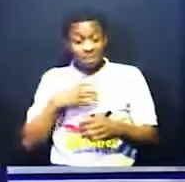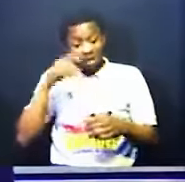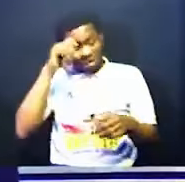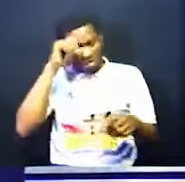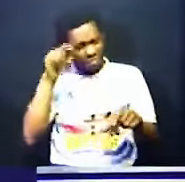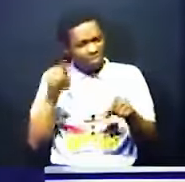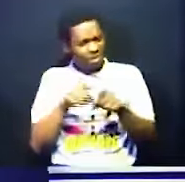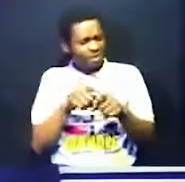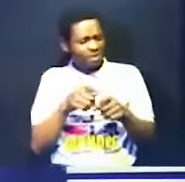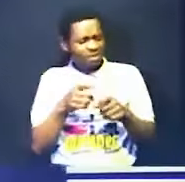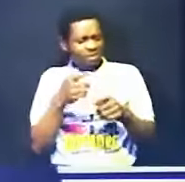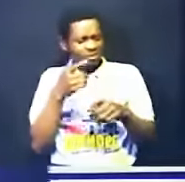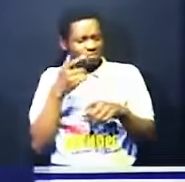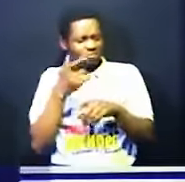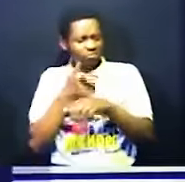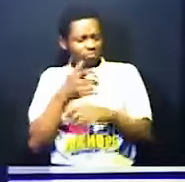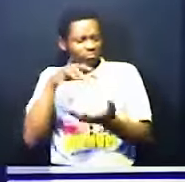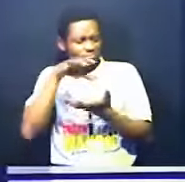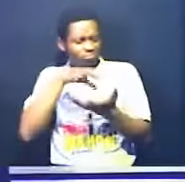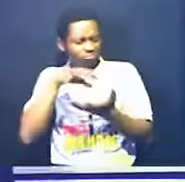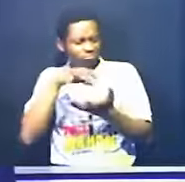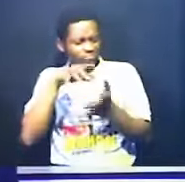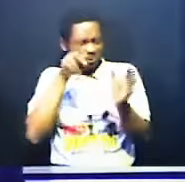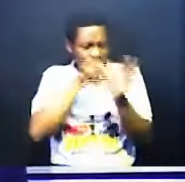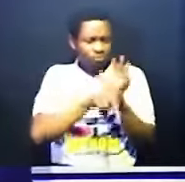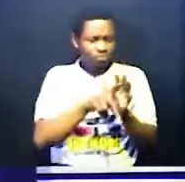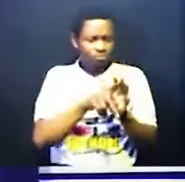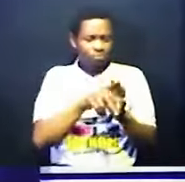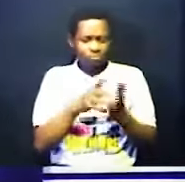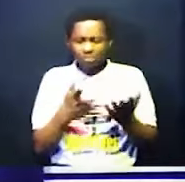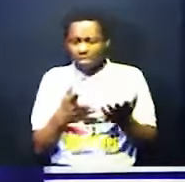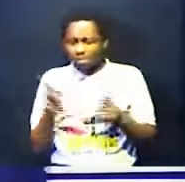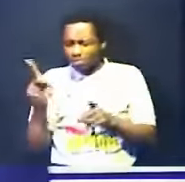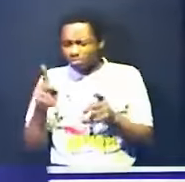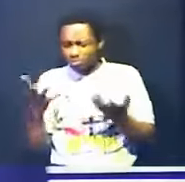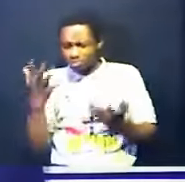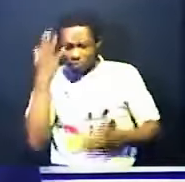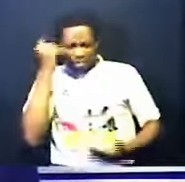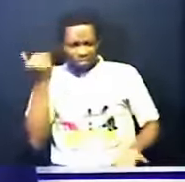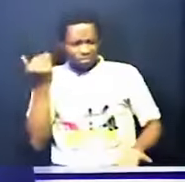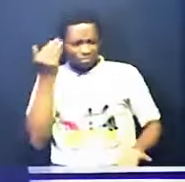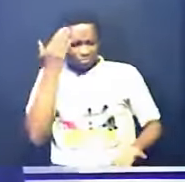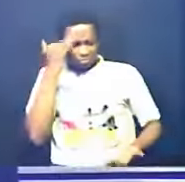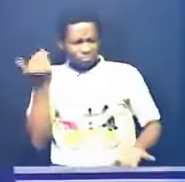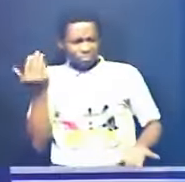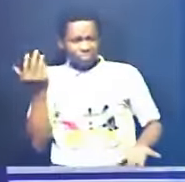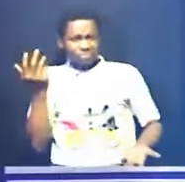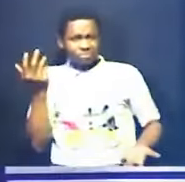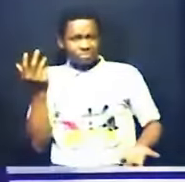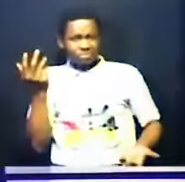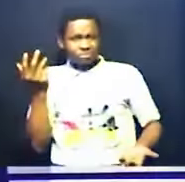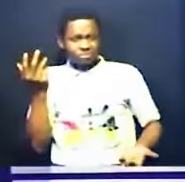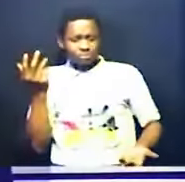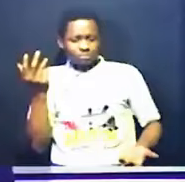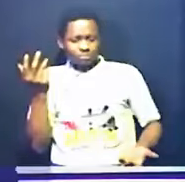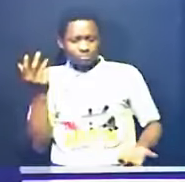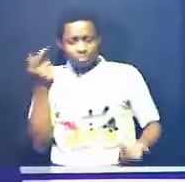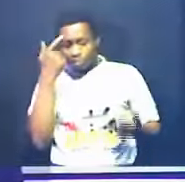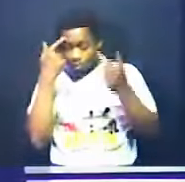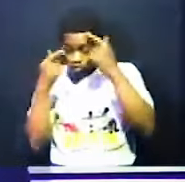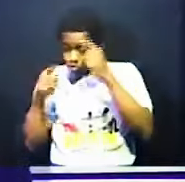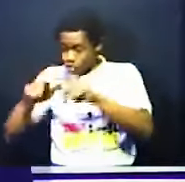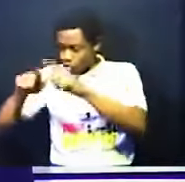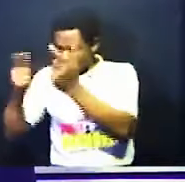the people said, "Oh, sir, have I not instructed you?" Because they think that they are not qualified to kill the king's